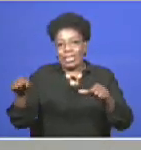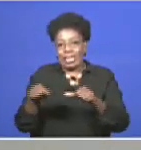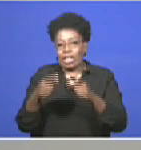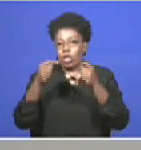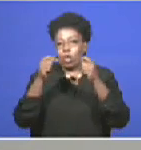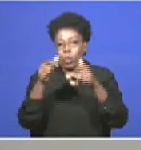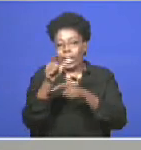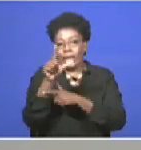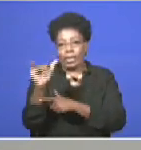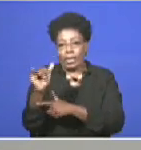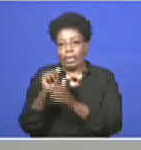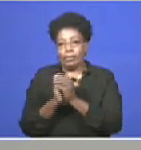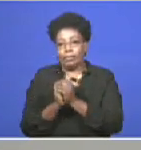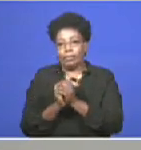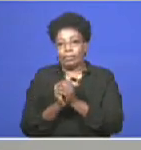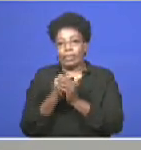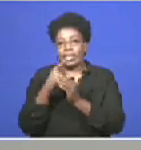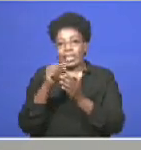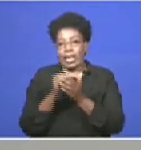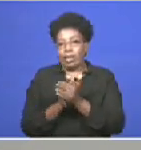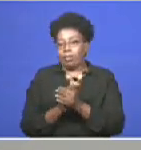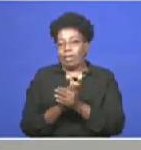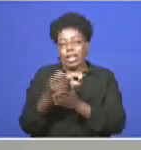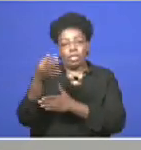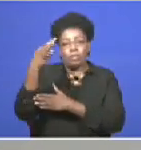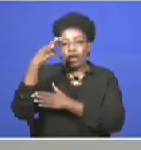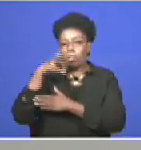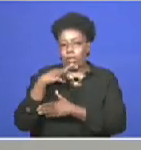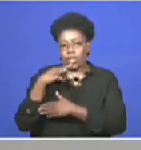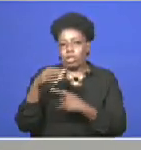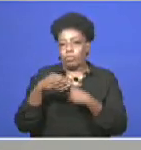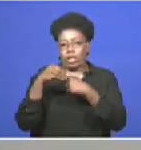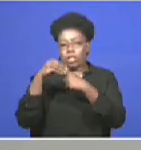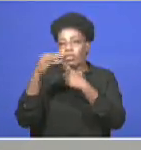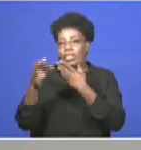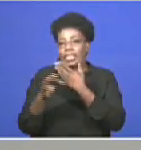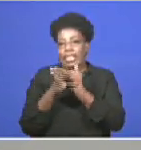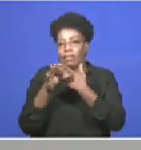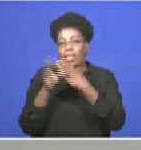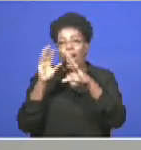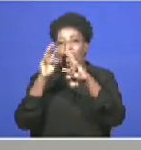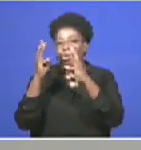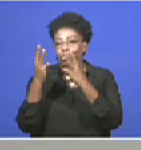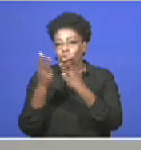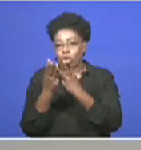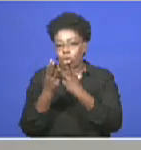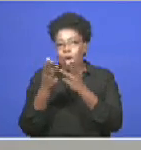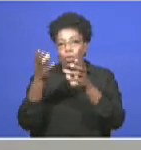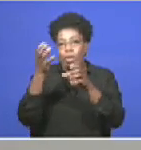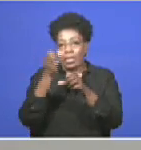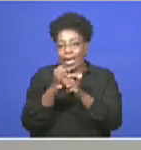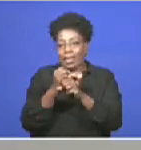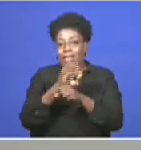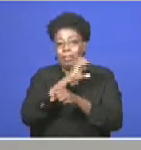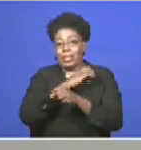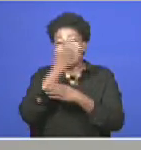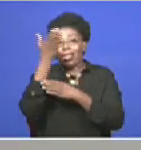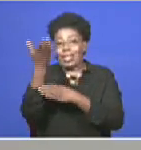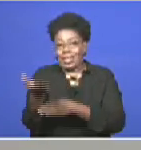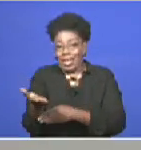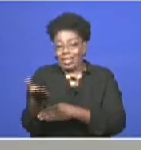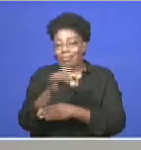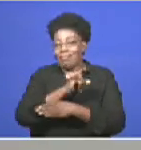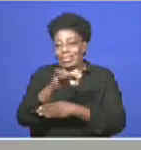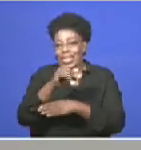It has been extremely beneficial, number one, with the safety of our crews. Once we can get the officers there at the same time the